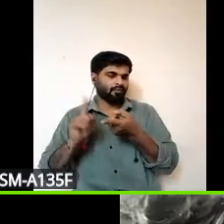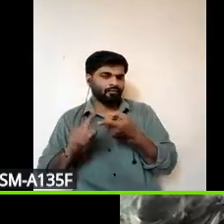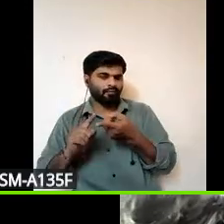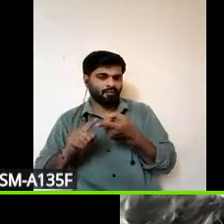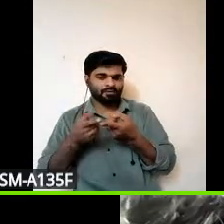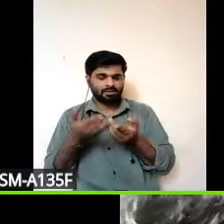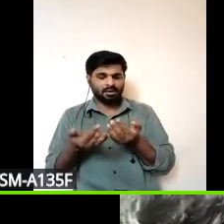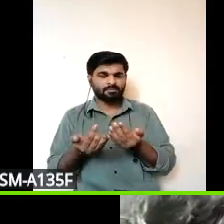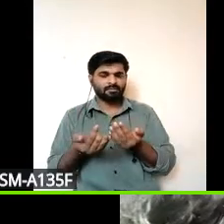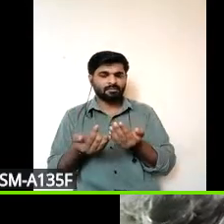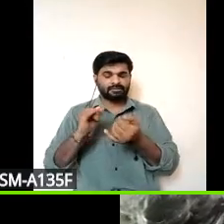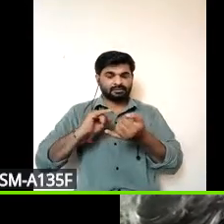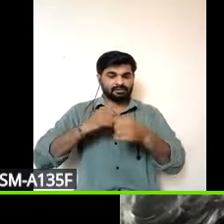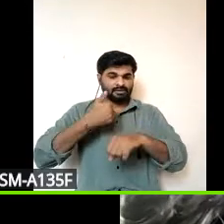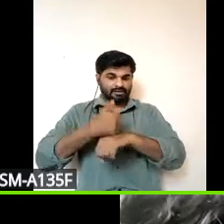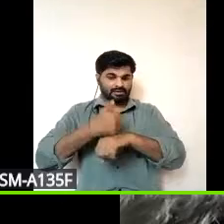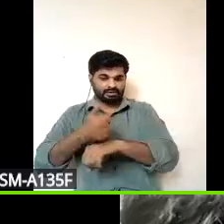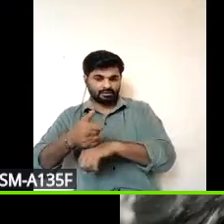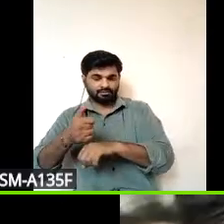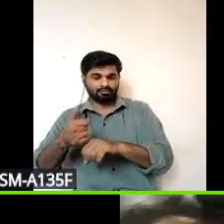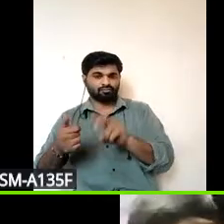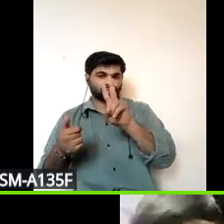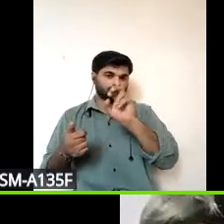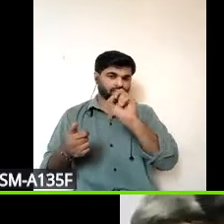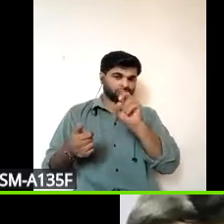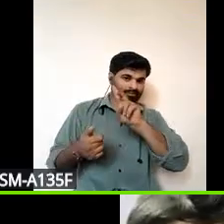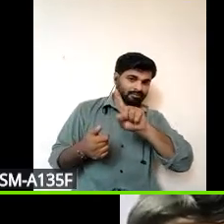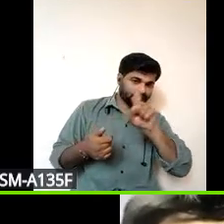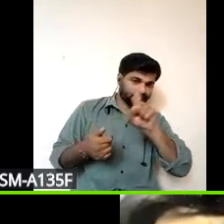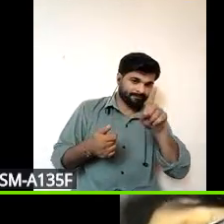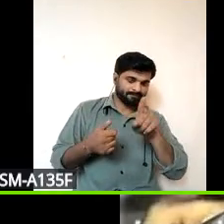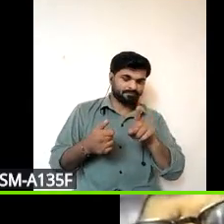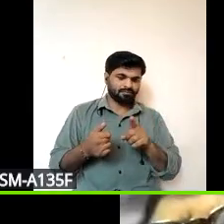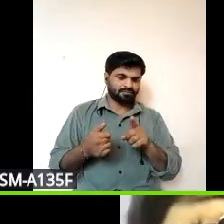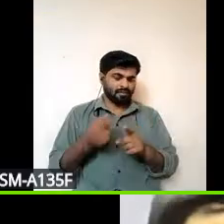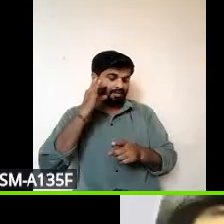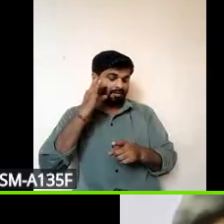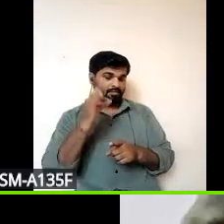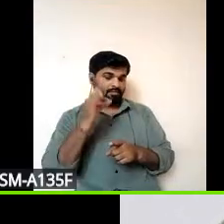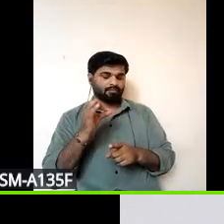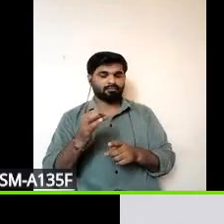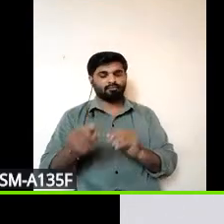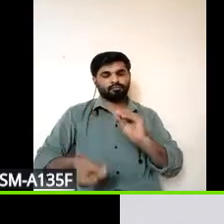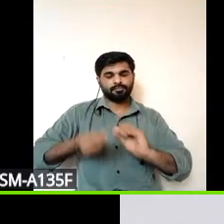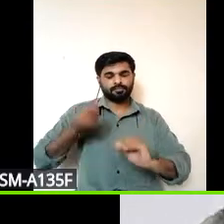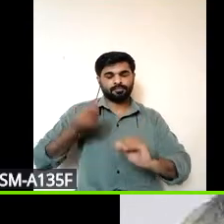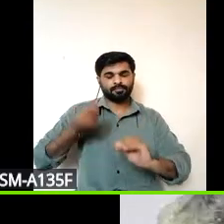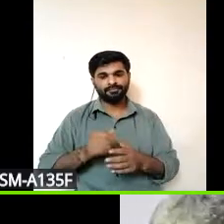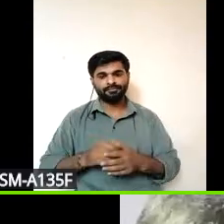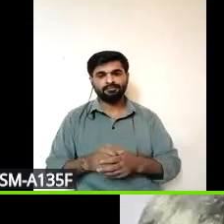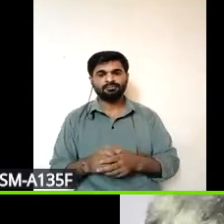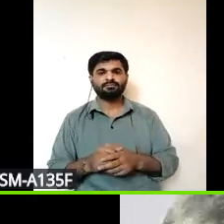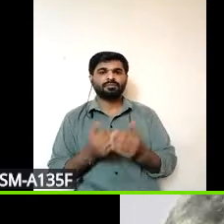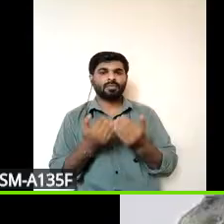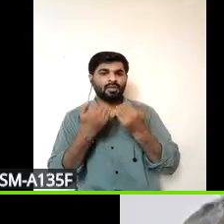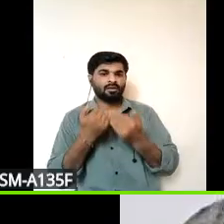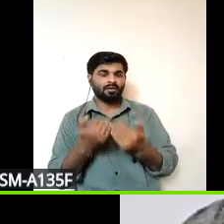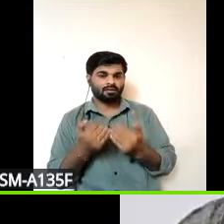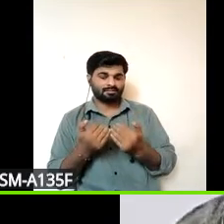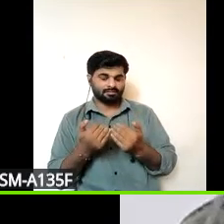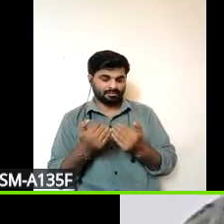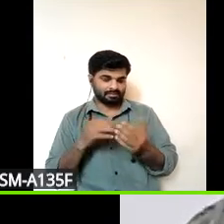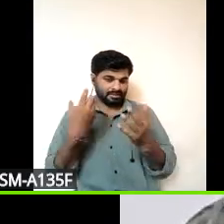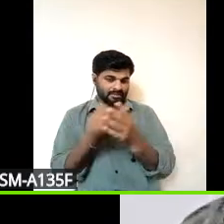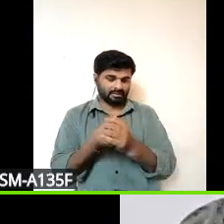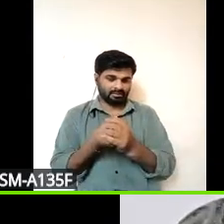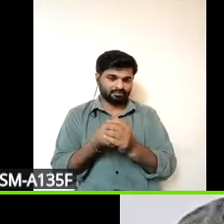uh, in 2011, which could also be very important for us. So we just thought that we'll also try and figure